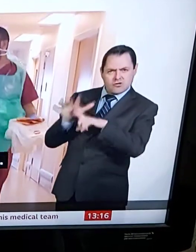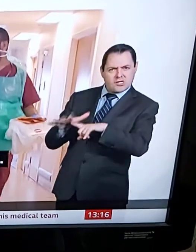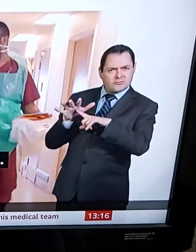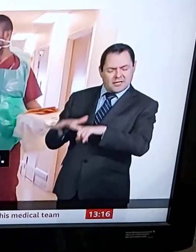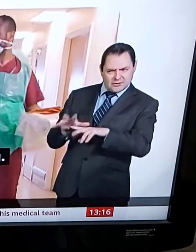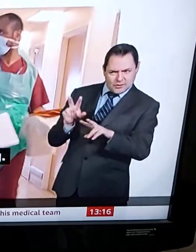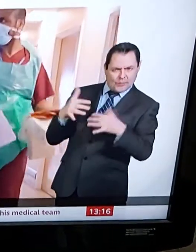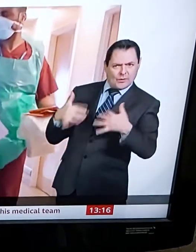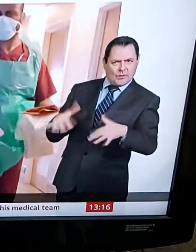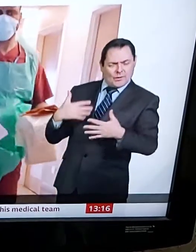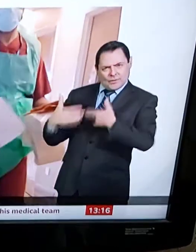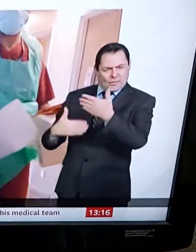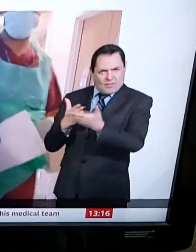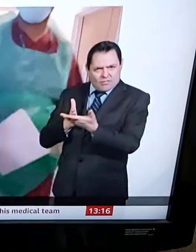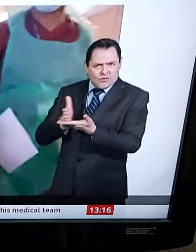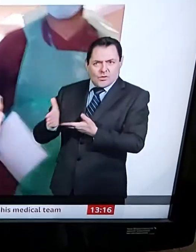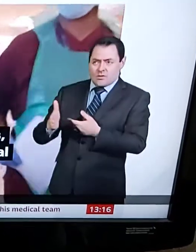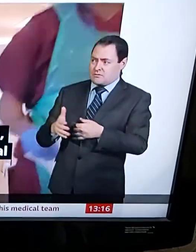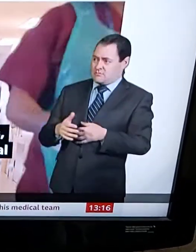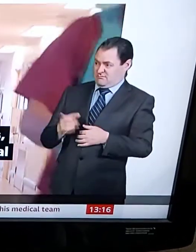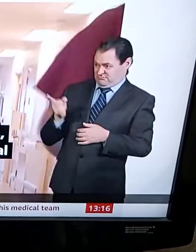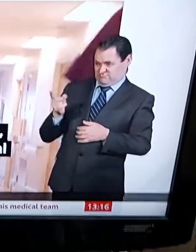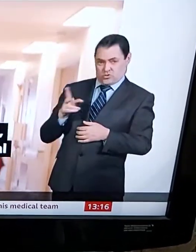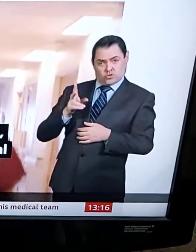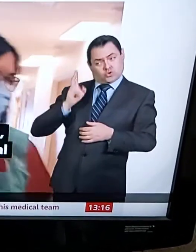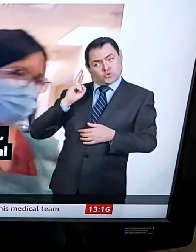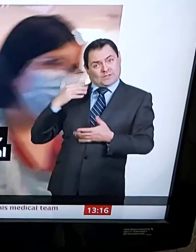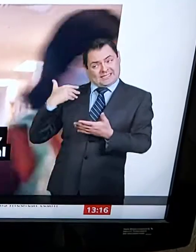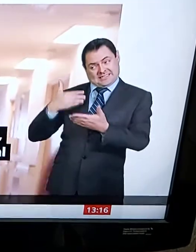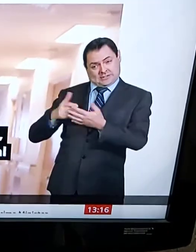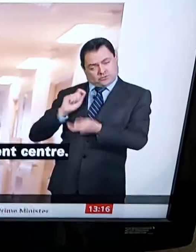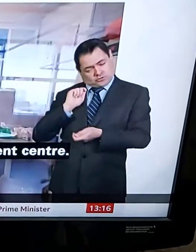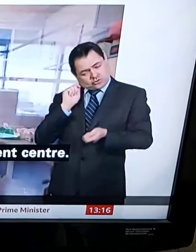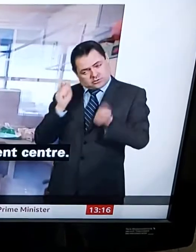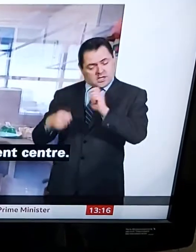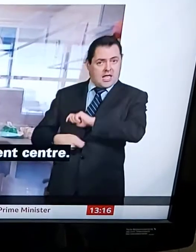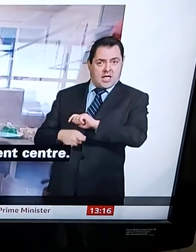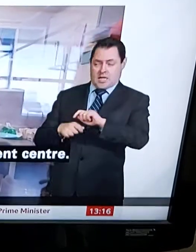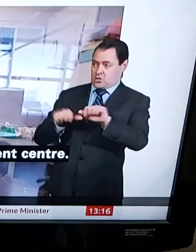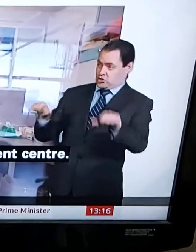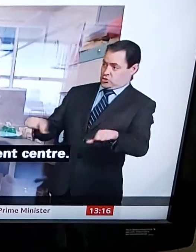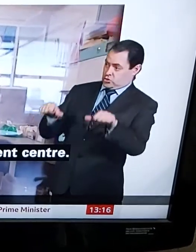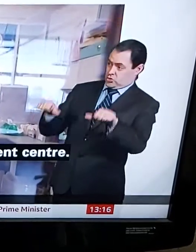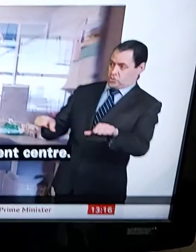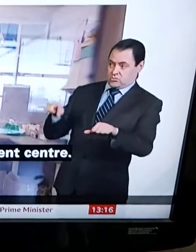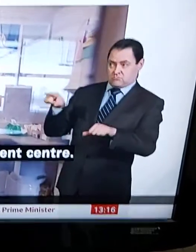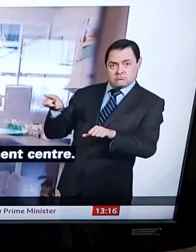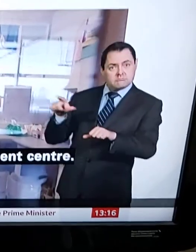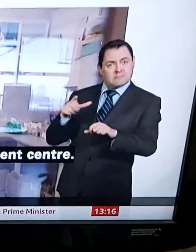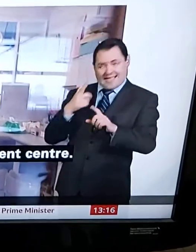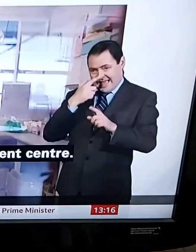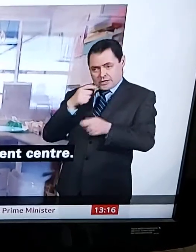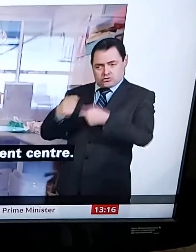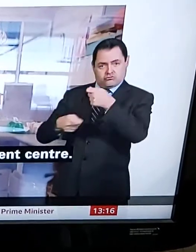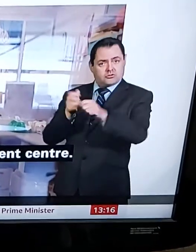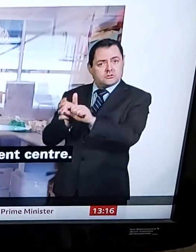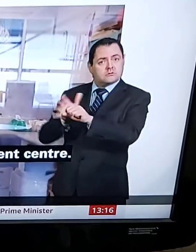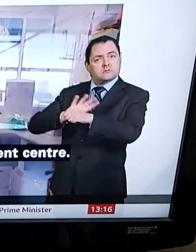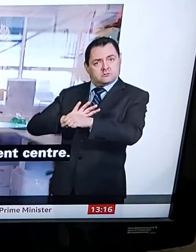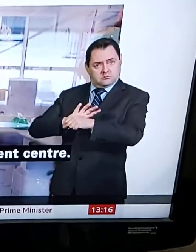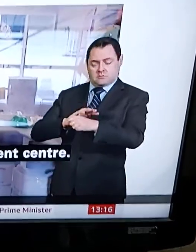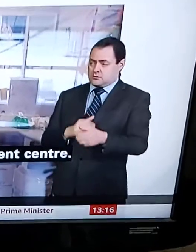In the space of 2 weeks, University College Hospital has been transformed into a coronavirus treatment centre.